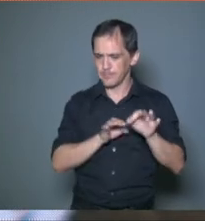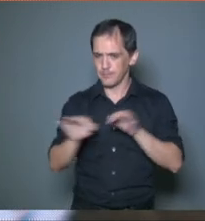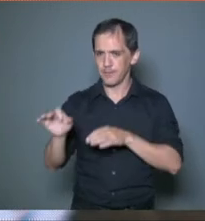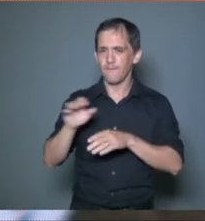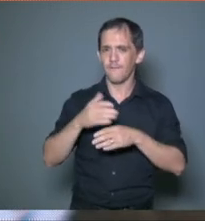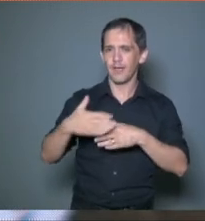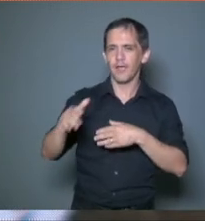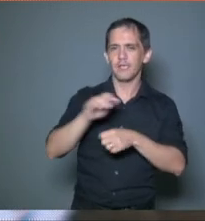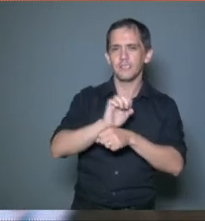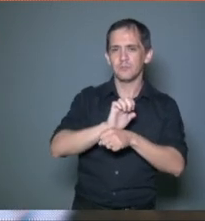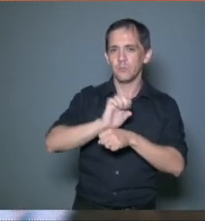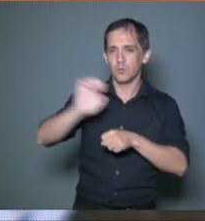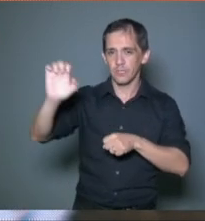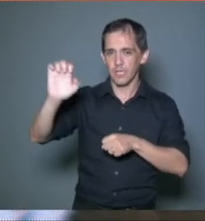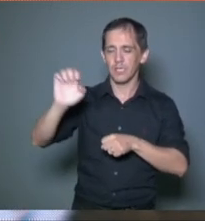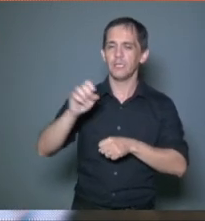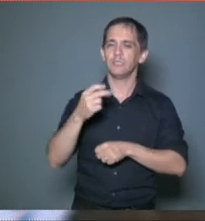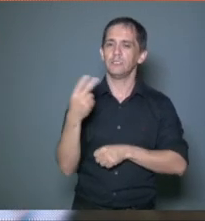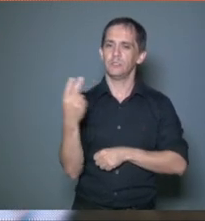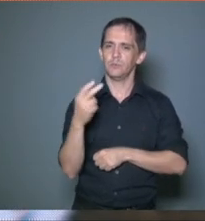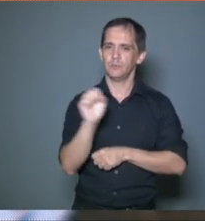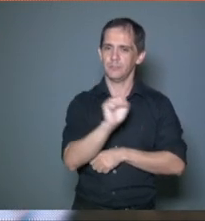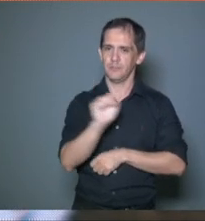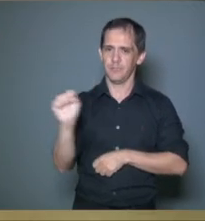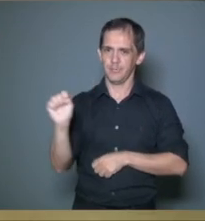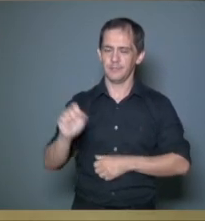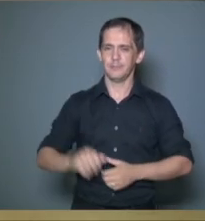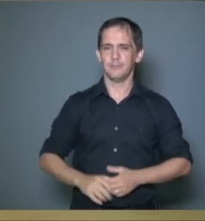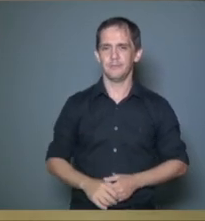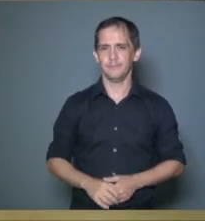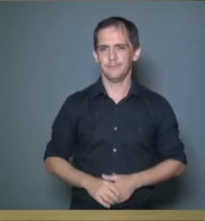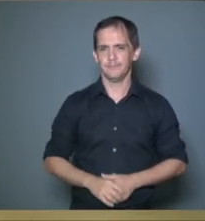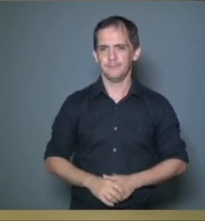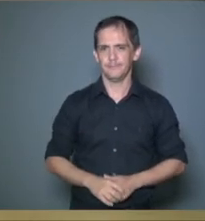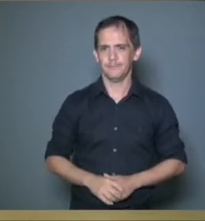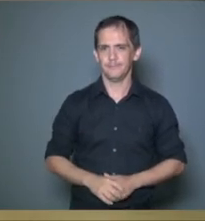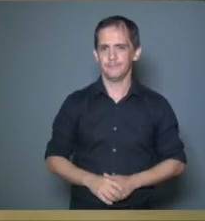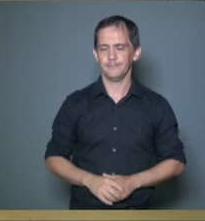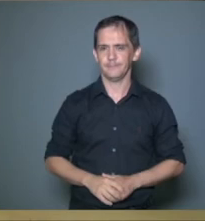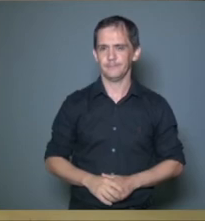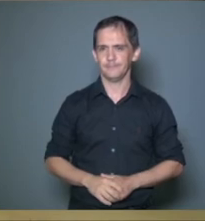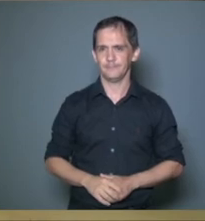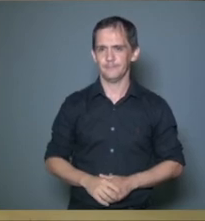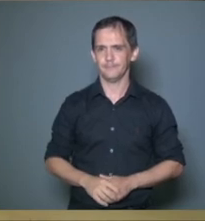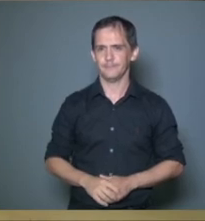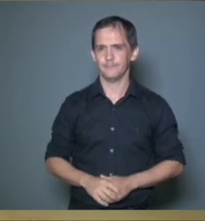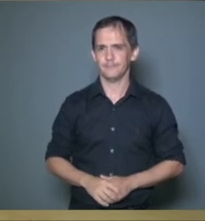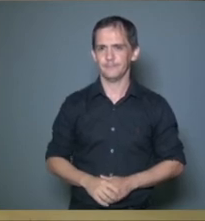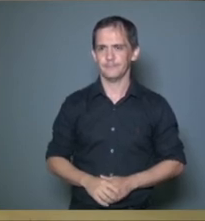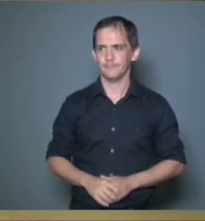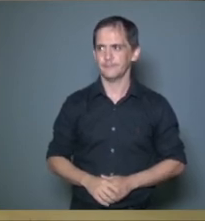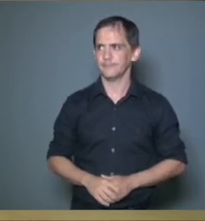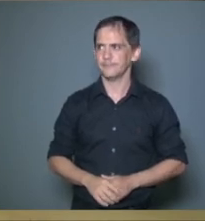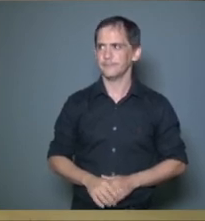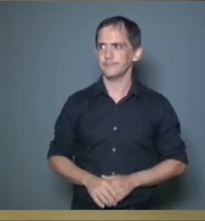export the volume we planted in the second half of this year.